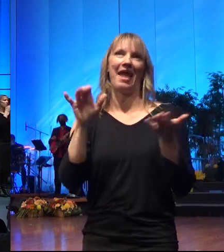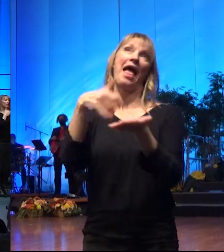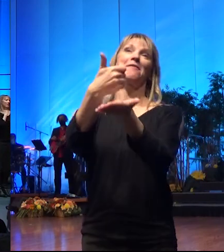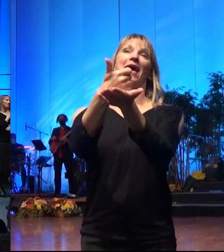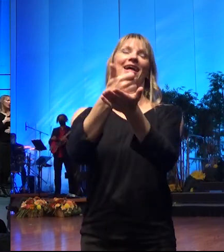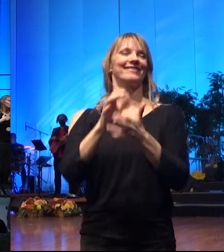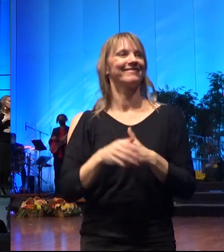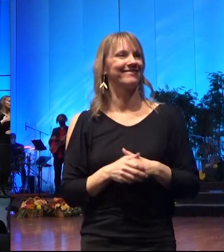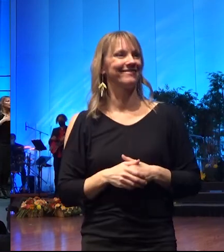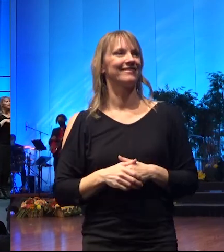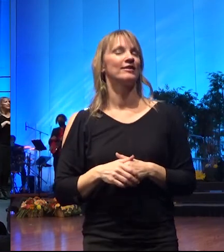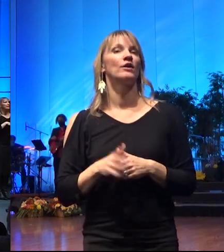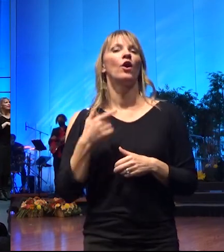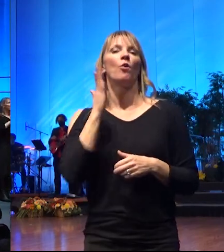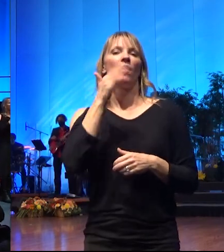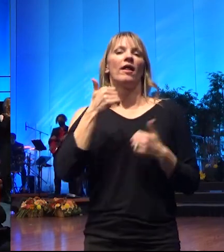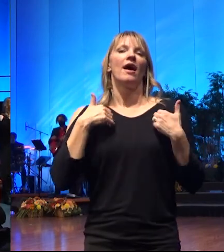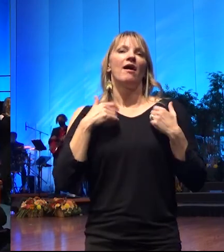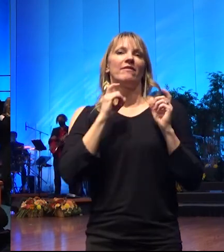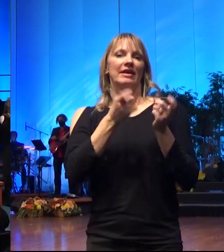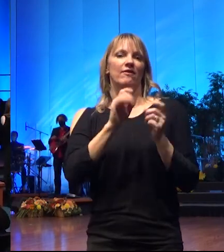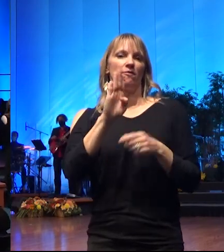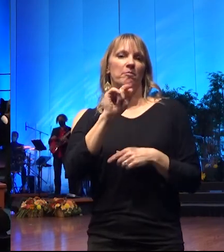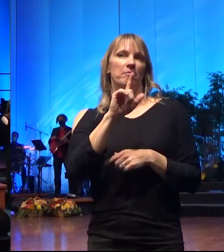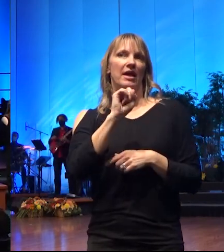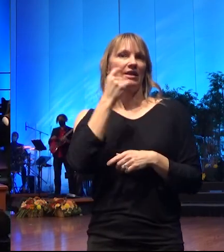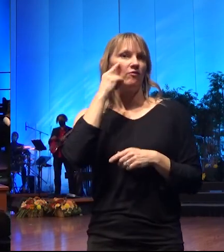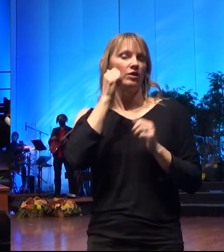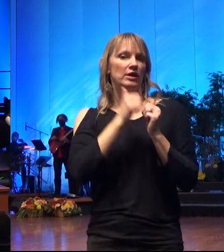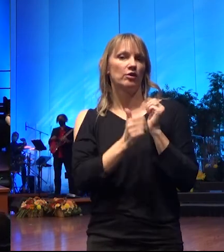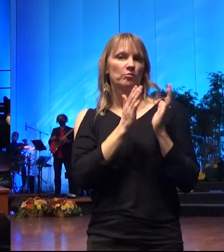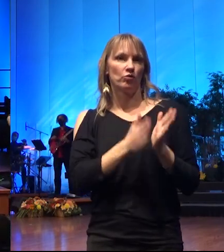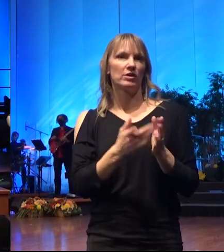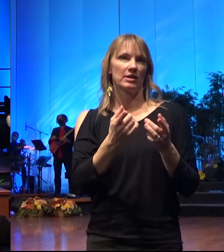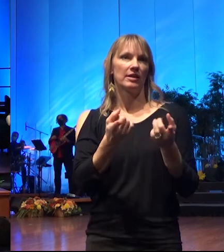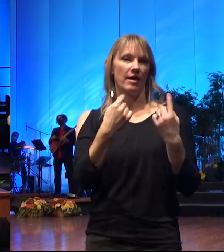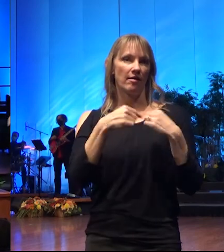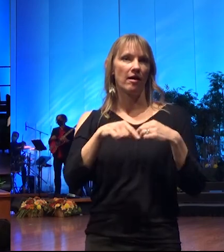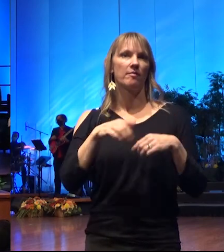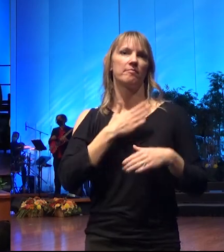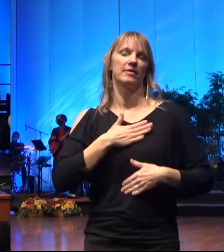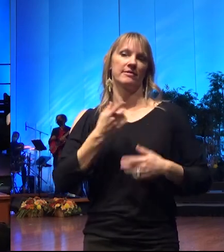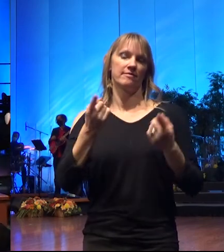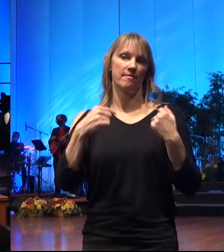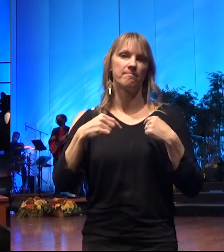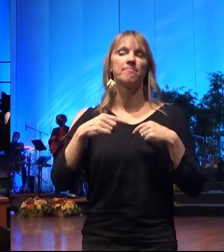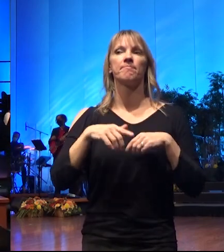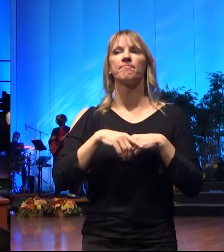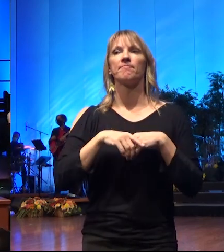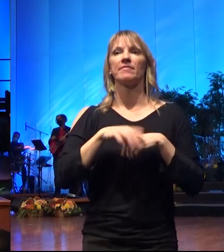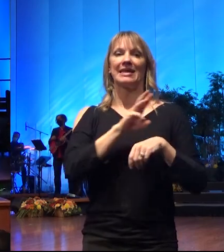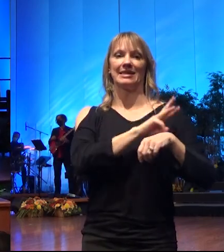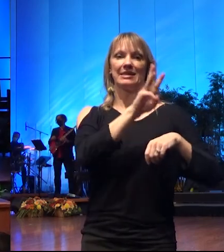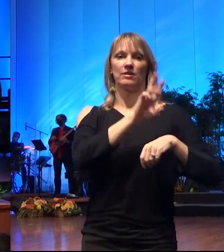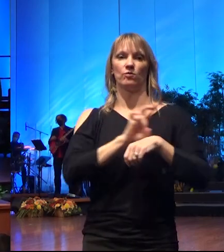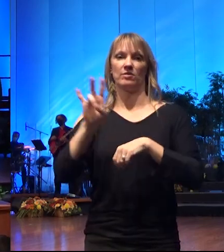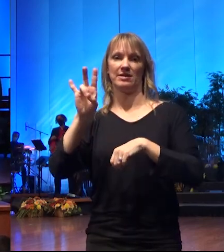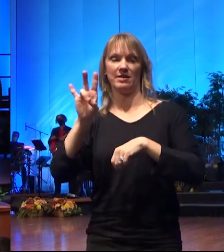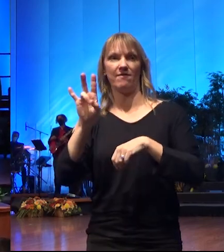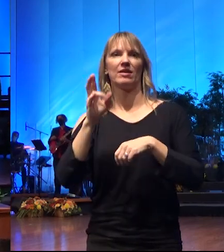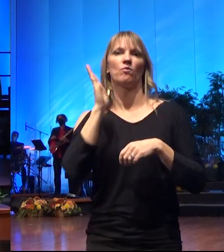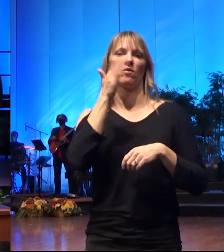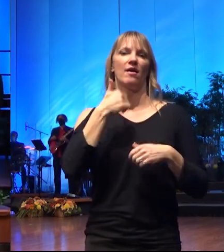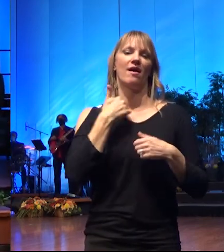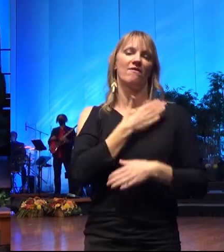entertainment, and the other ministers will be there supporting this event. So I really encourage all of you to come. If